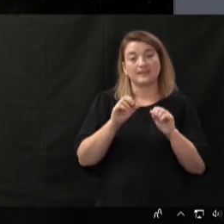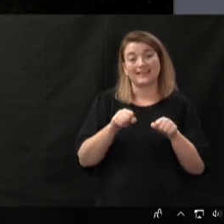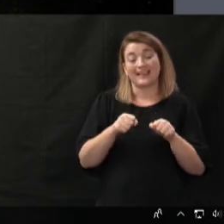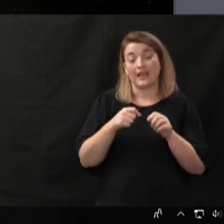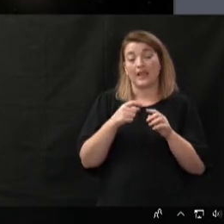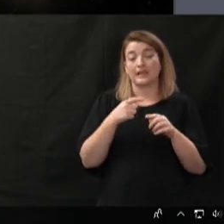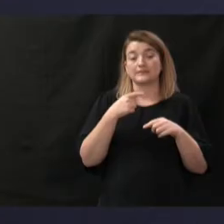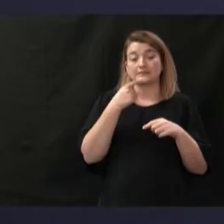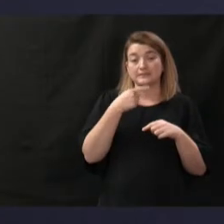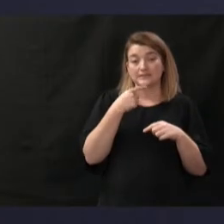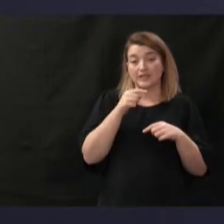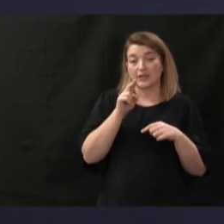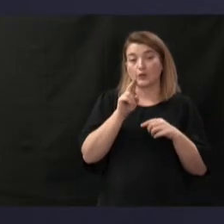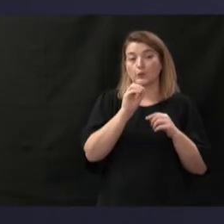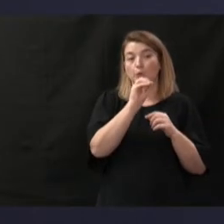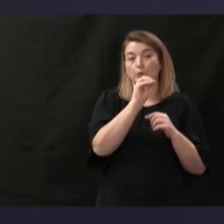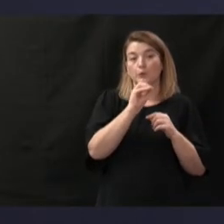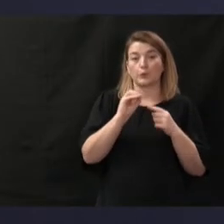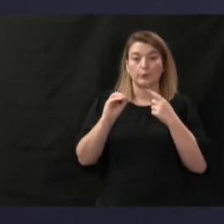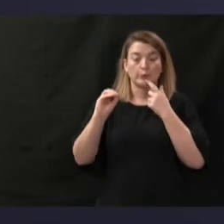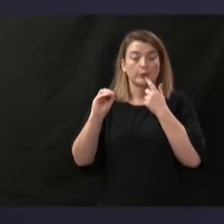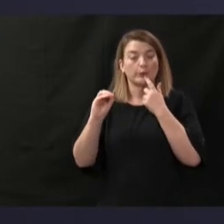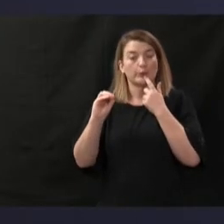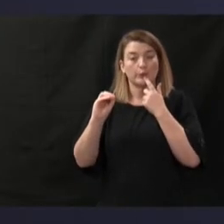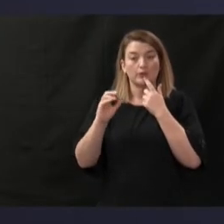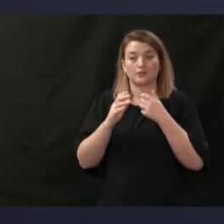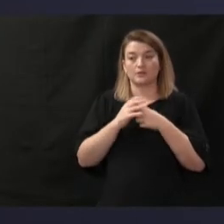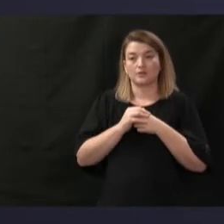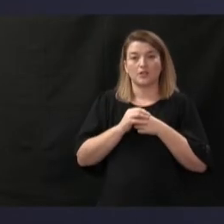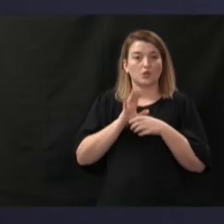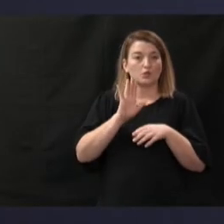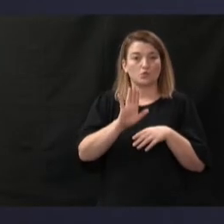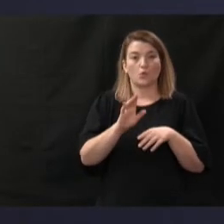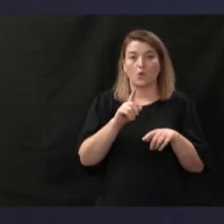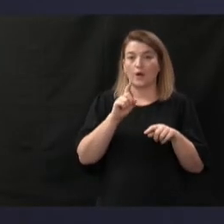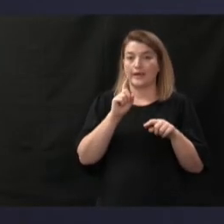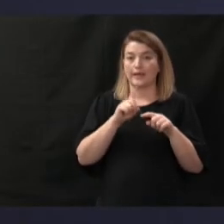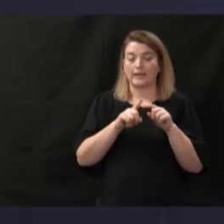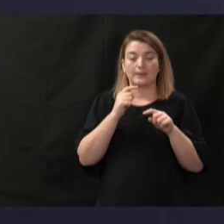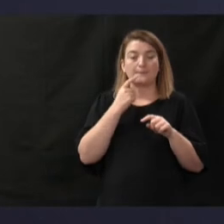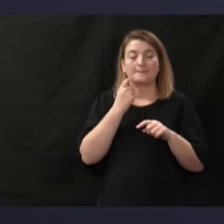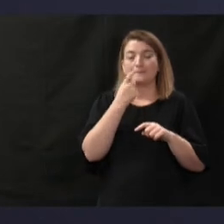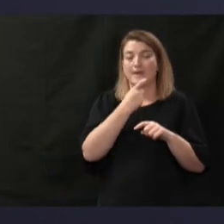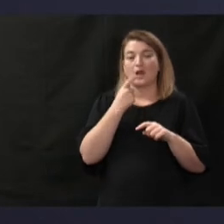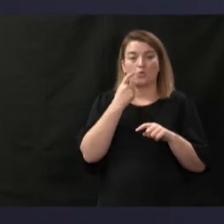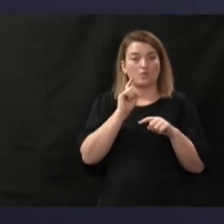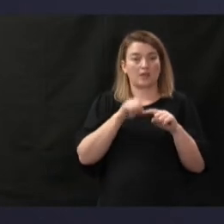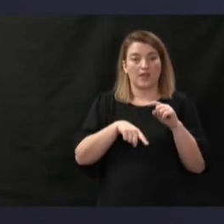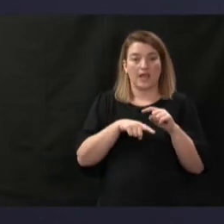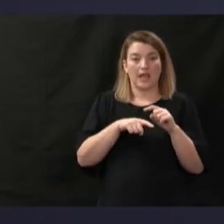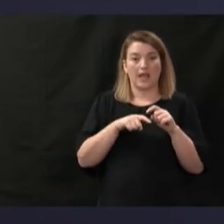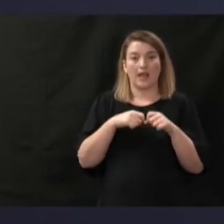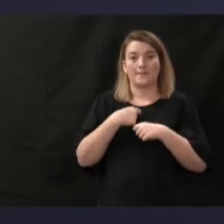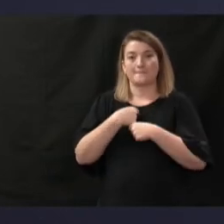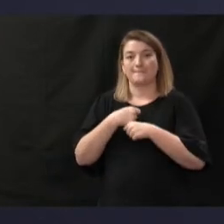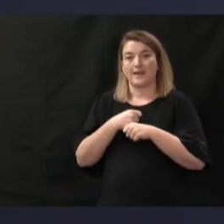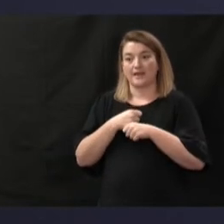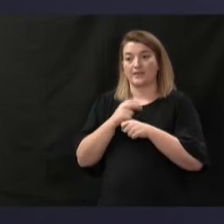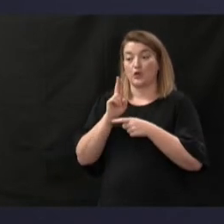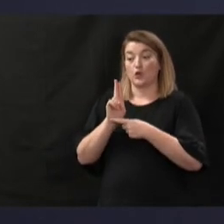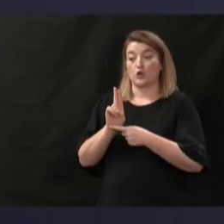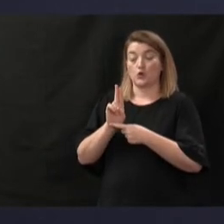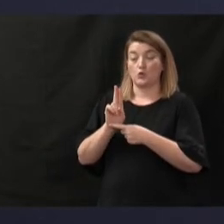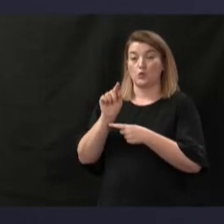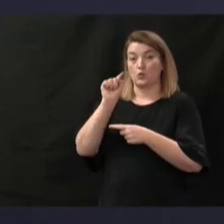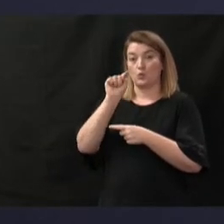about yesterday, your letter, your mouth just, it can't actually make the U sound without being, not